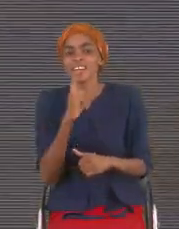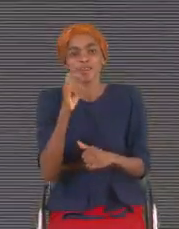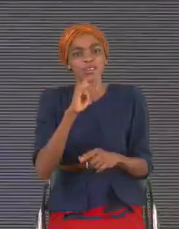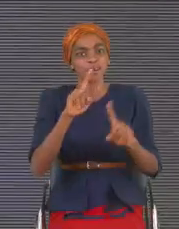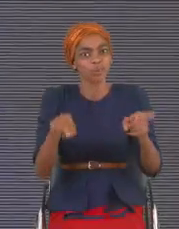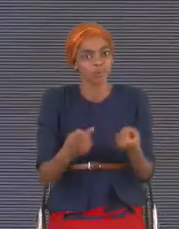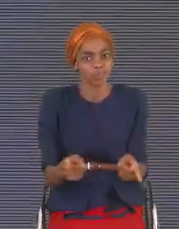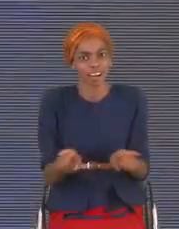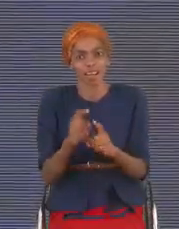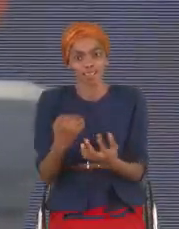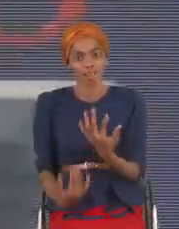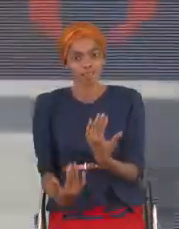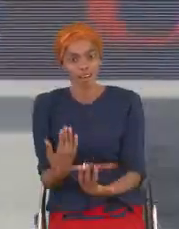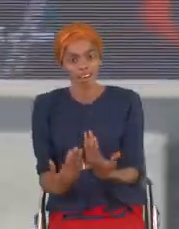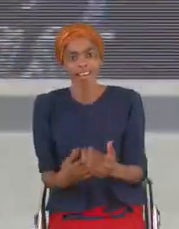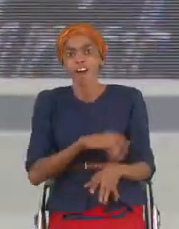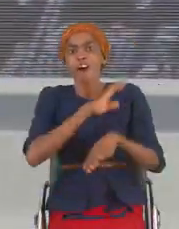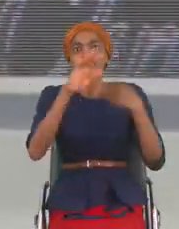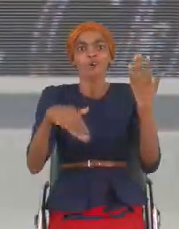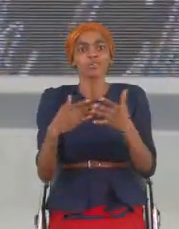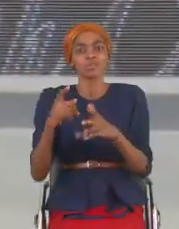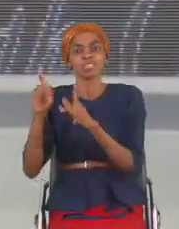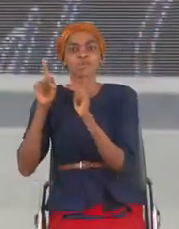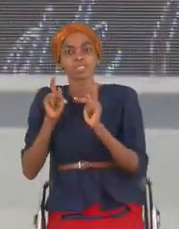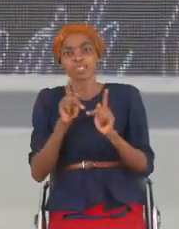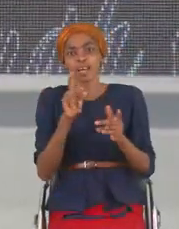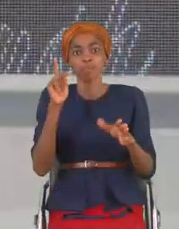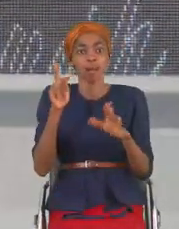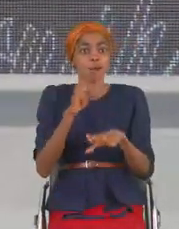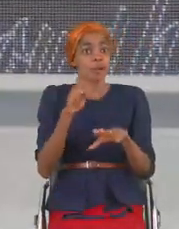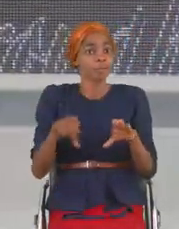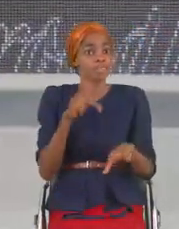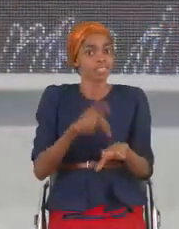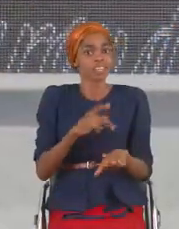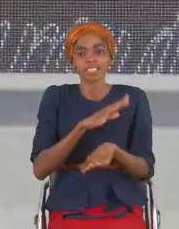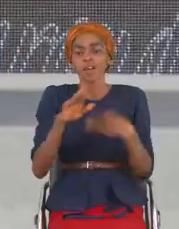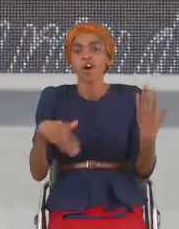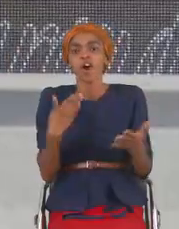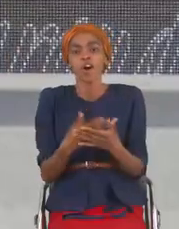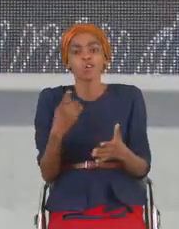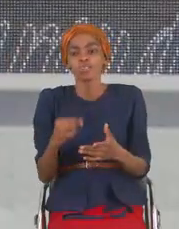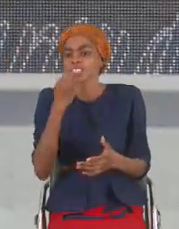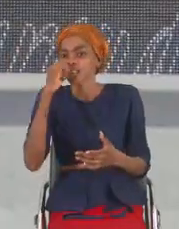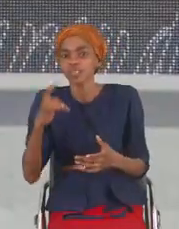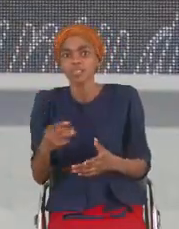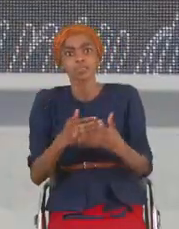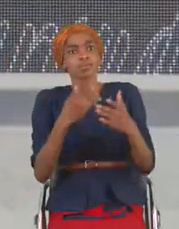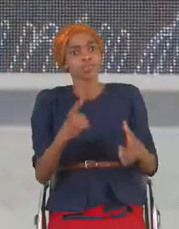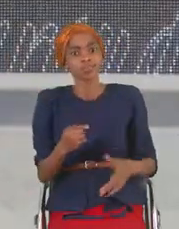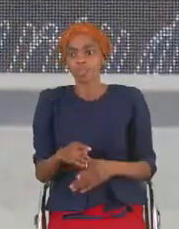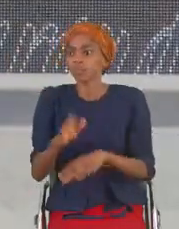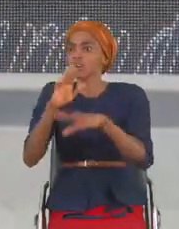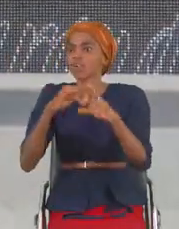as a flame of fire, all those personalities, all those evil things, they be run. Even before you mention the name